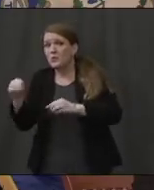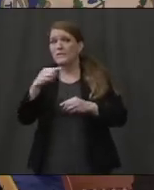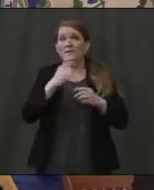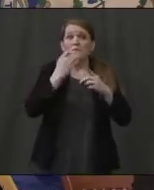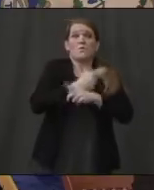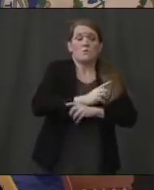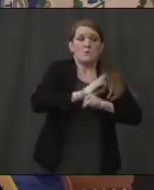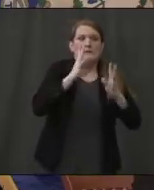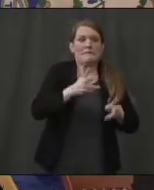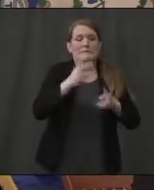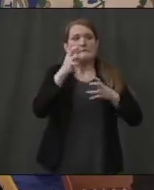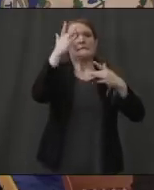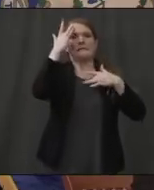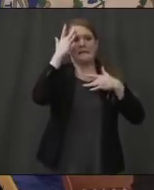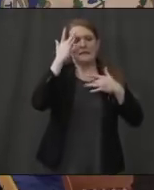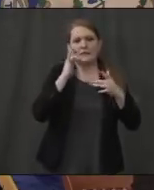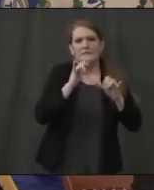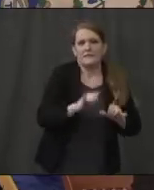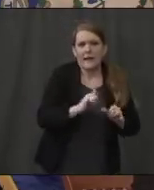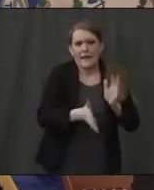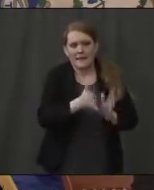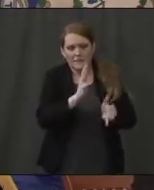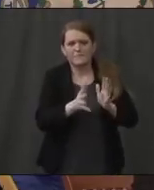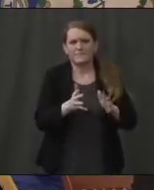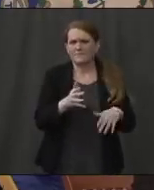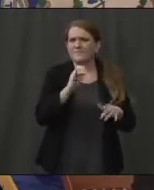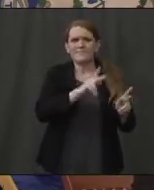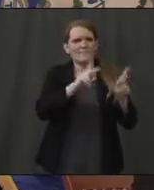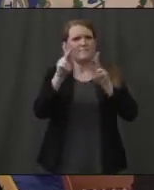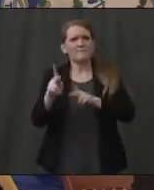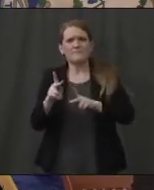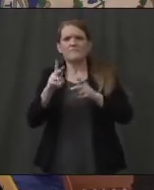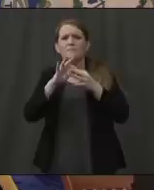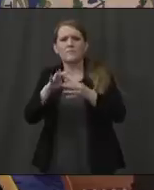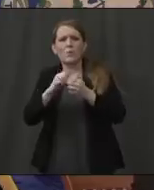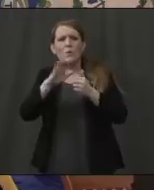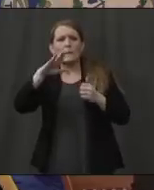between systems in the Bridgeport area with St. Vincent's and